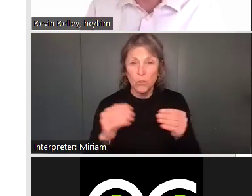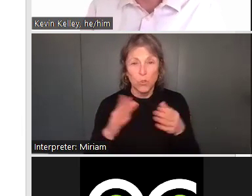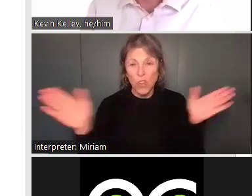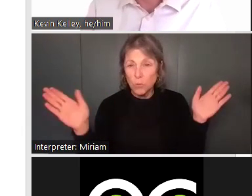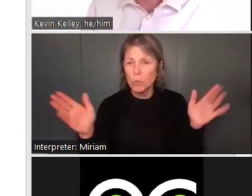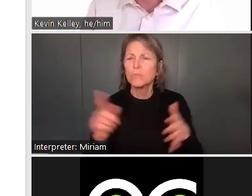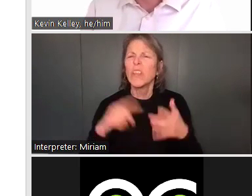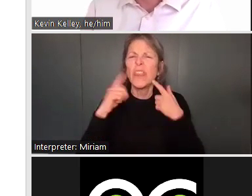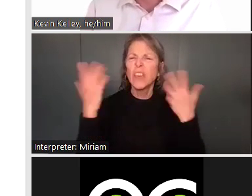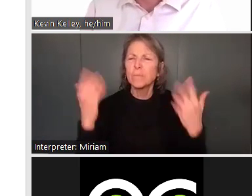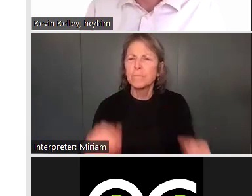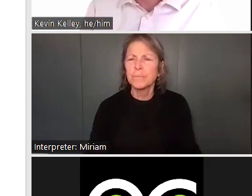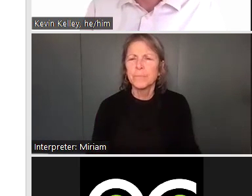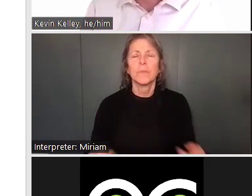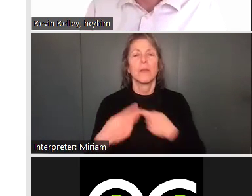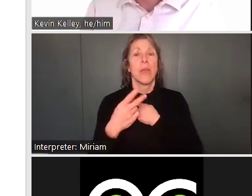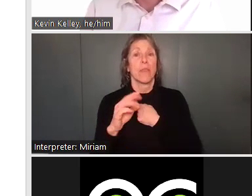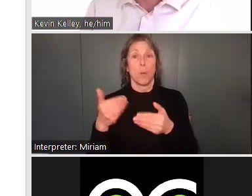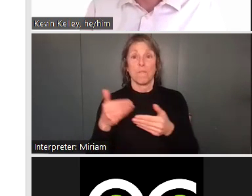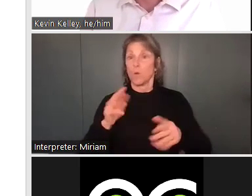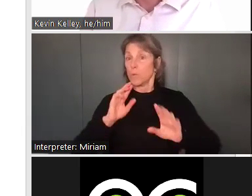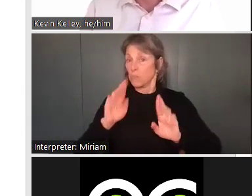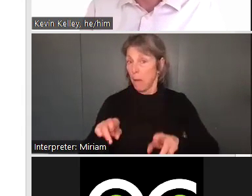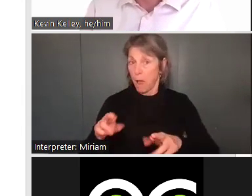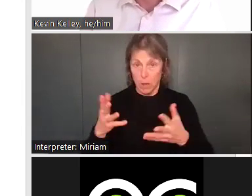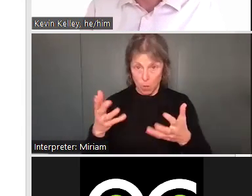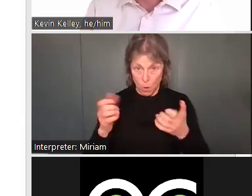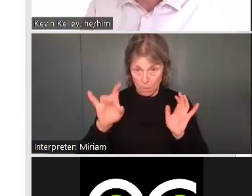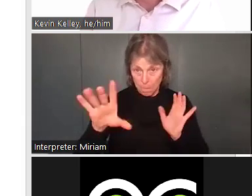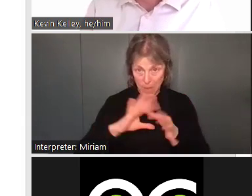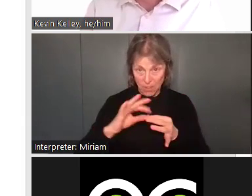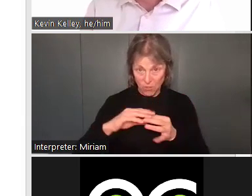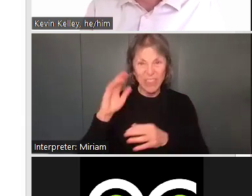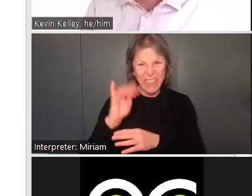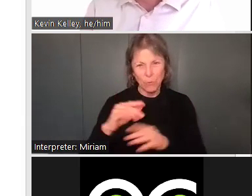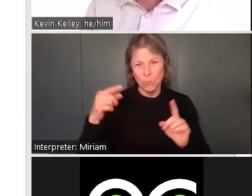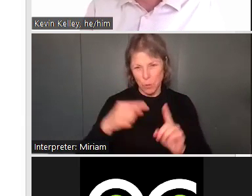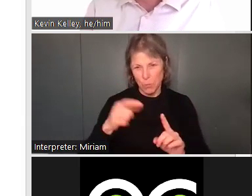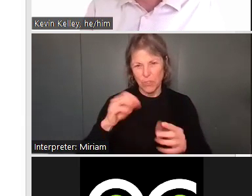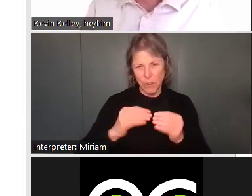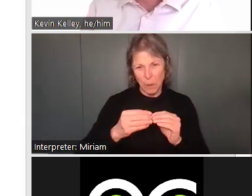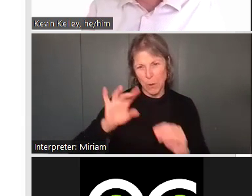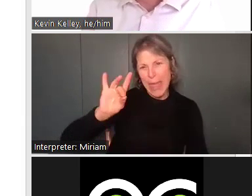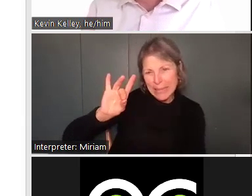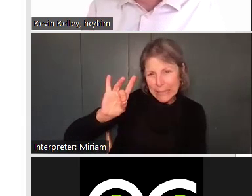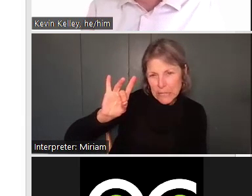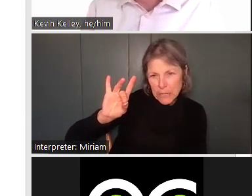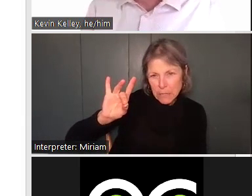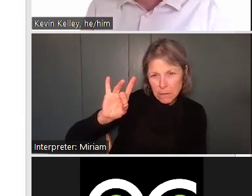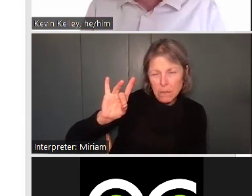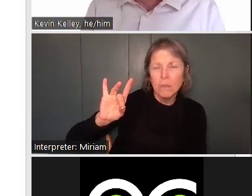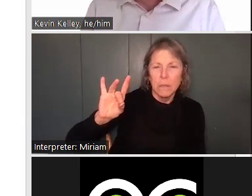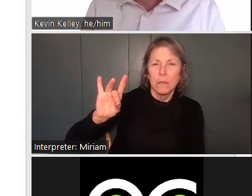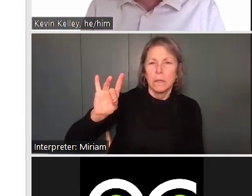people think. So before anyone responds to that, I do want to mention that that was the purpose of question 8, was